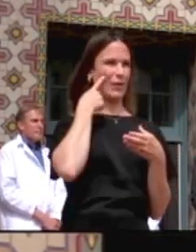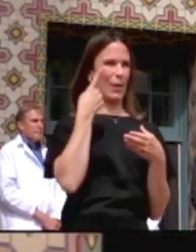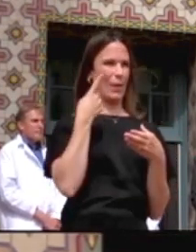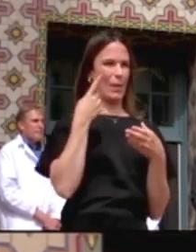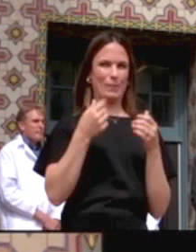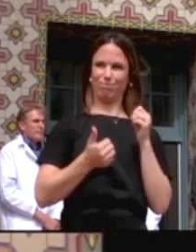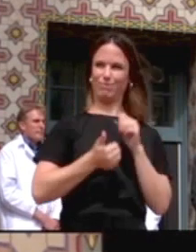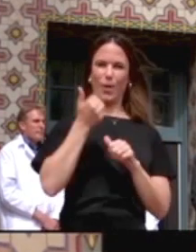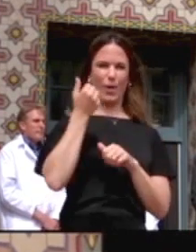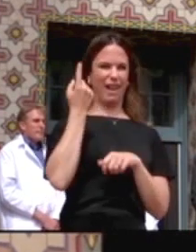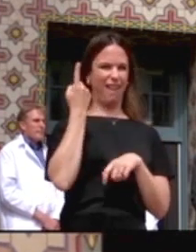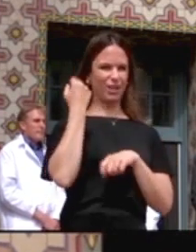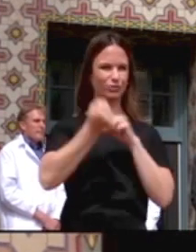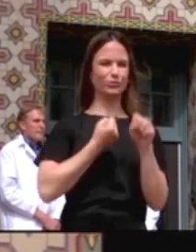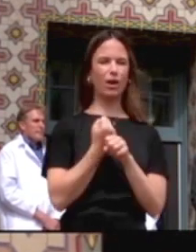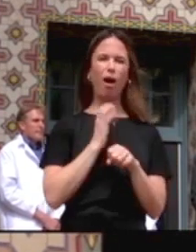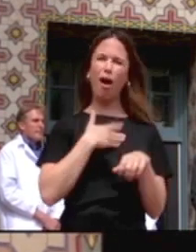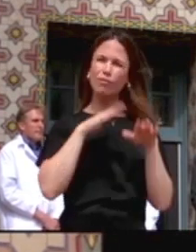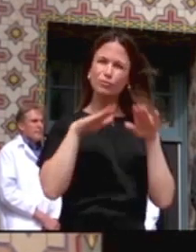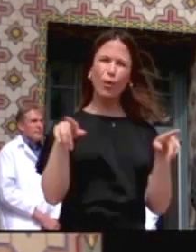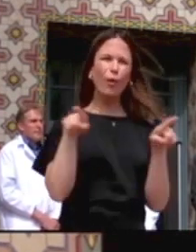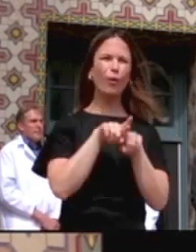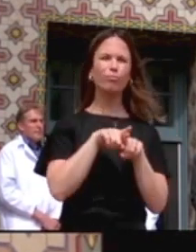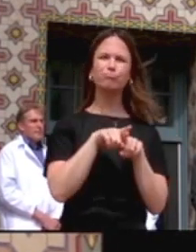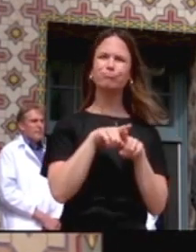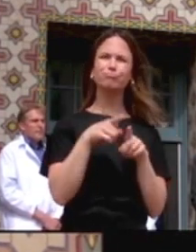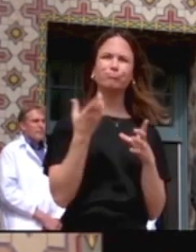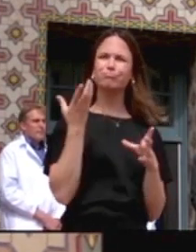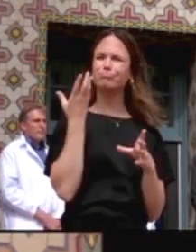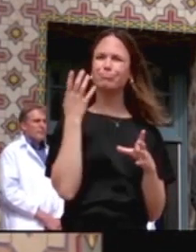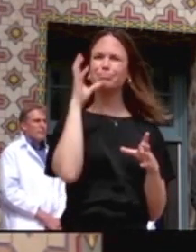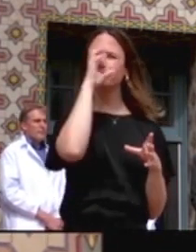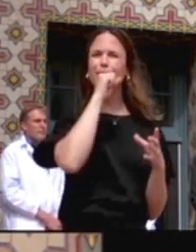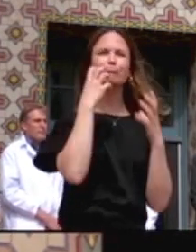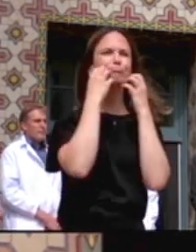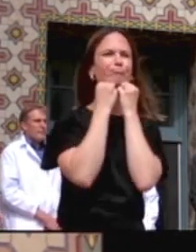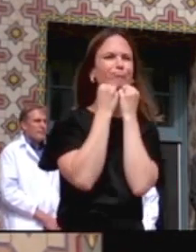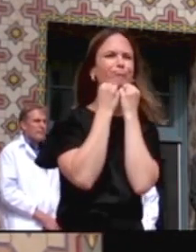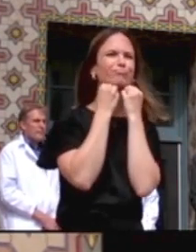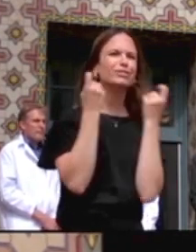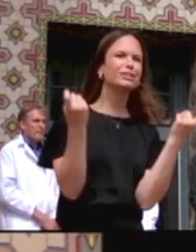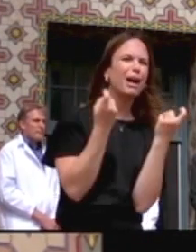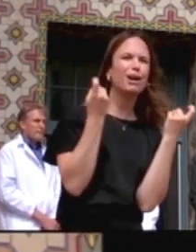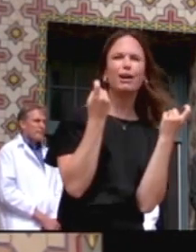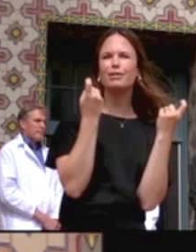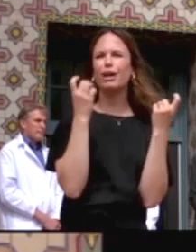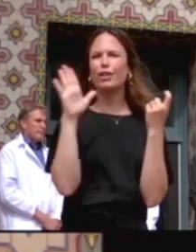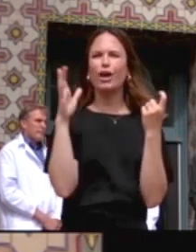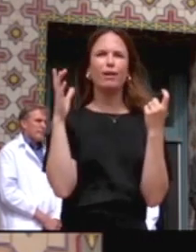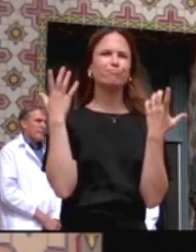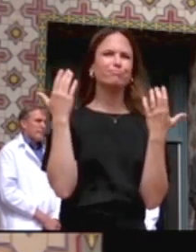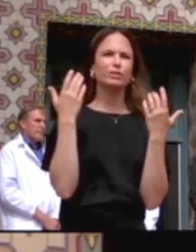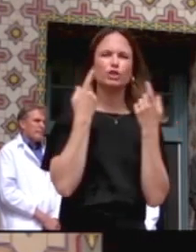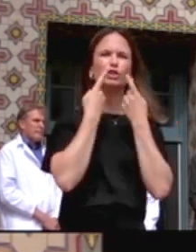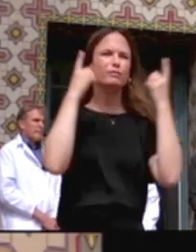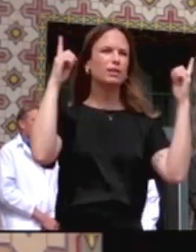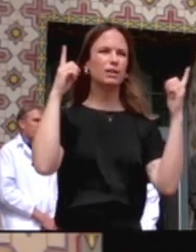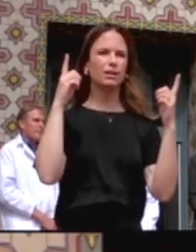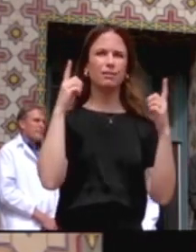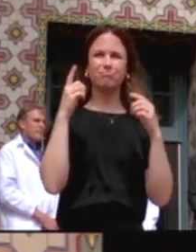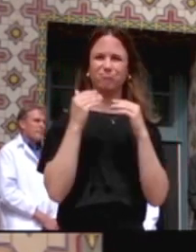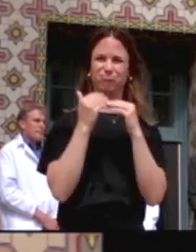past year, our kids have also missed out on many cherished rituals and milestones during the past year plus of the